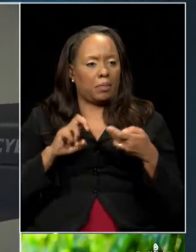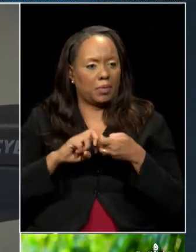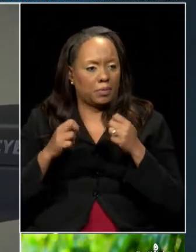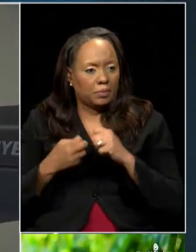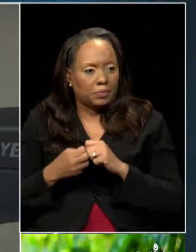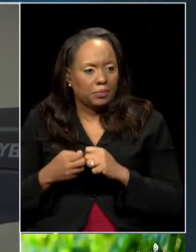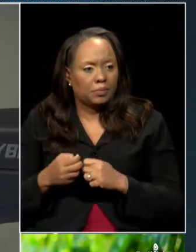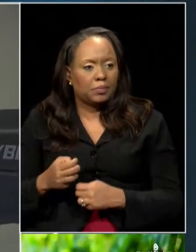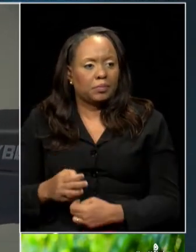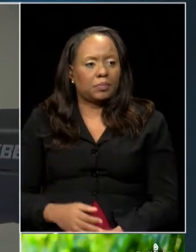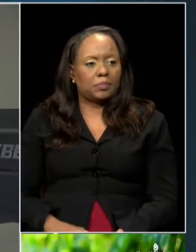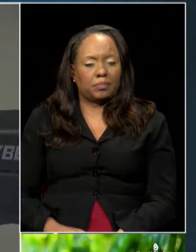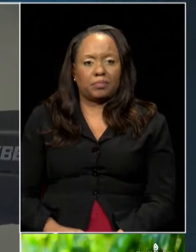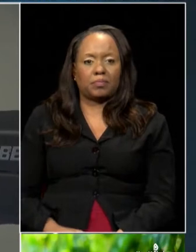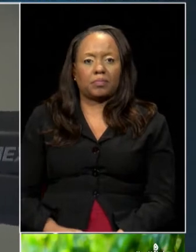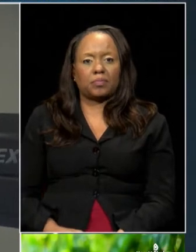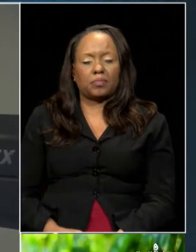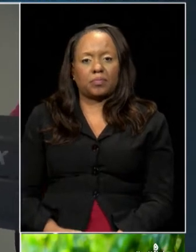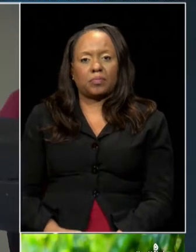now